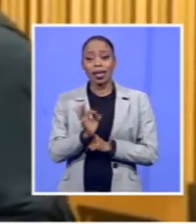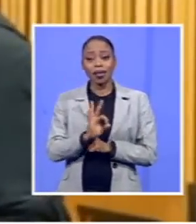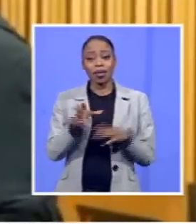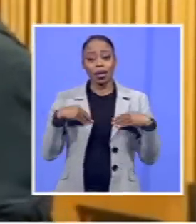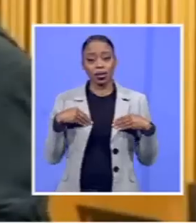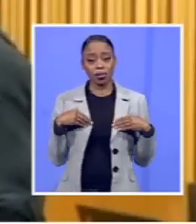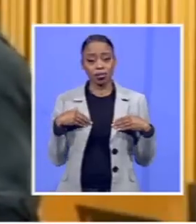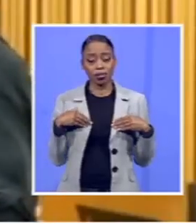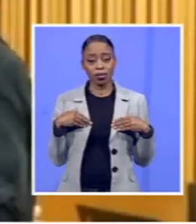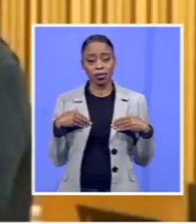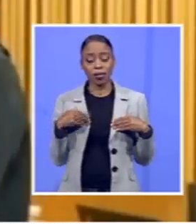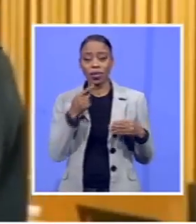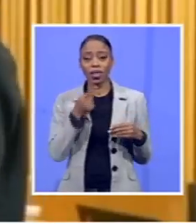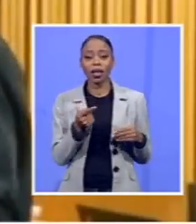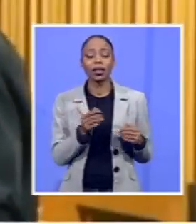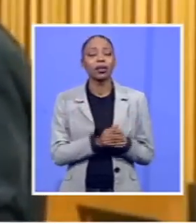accept that